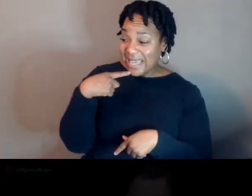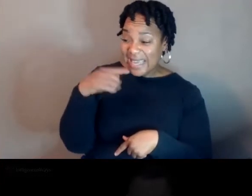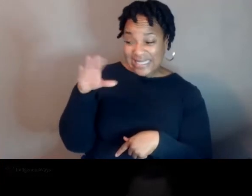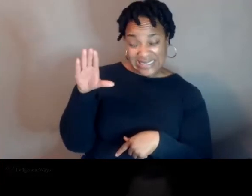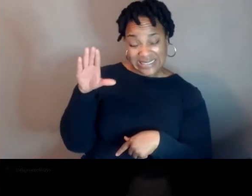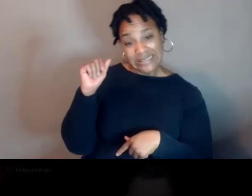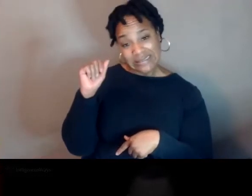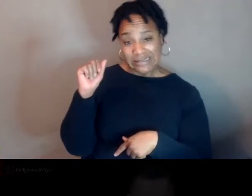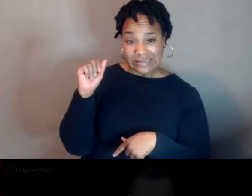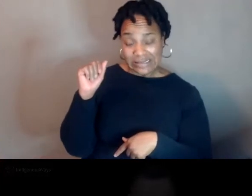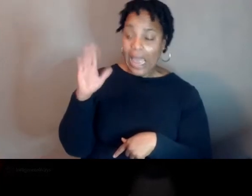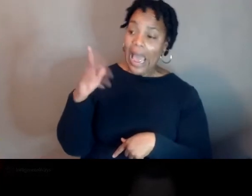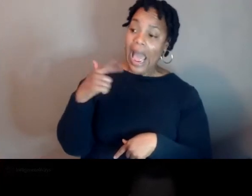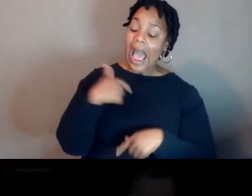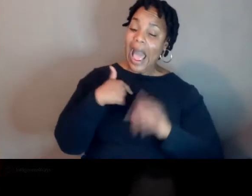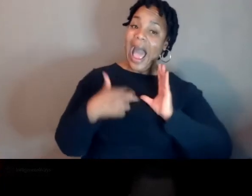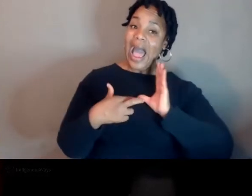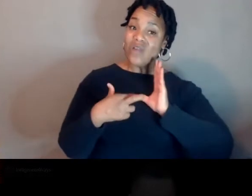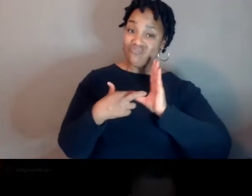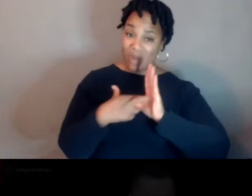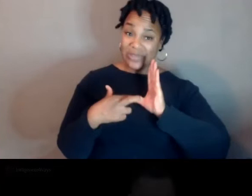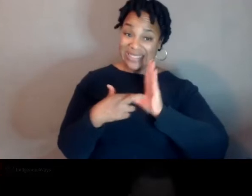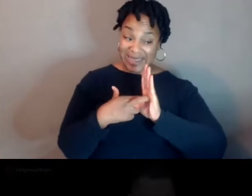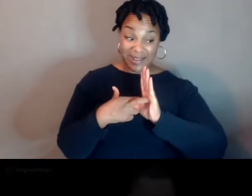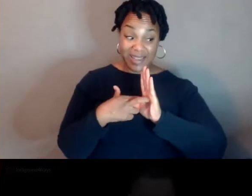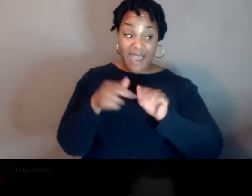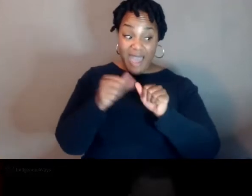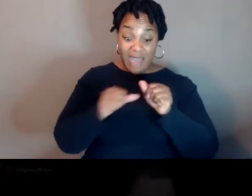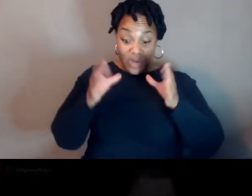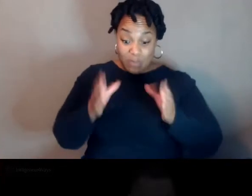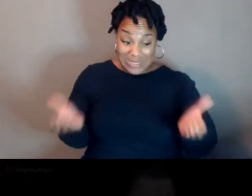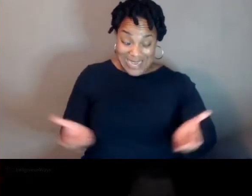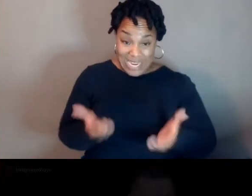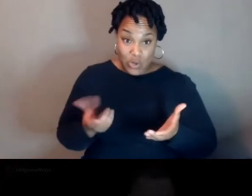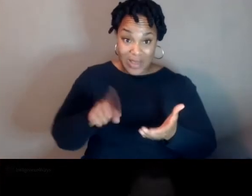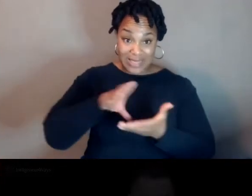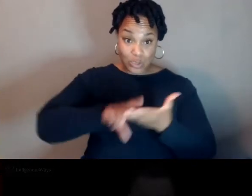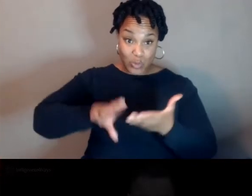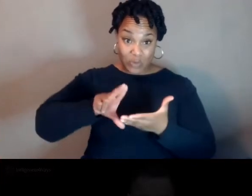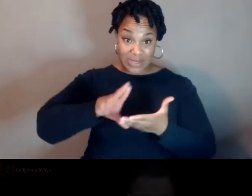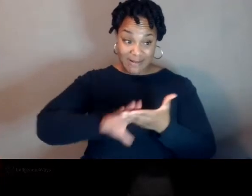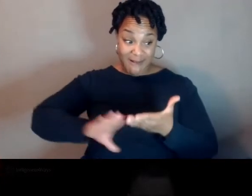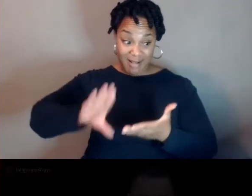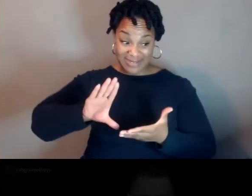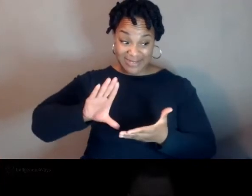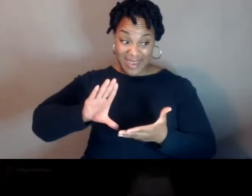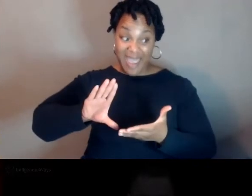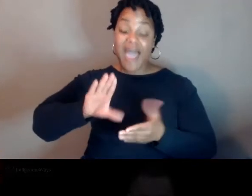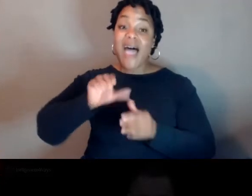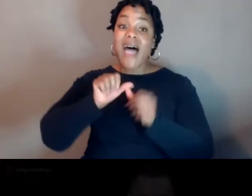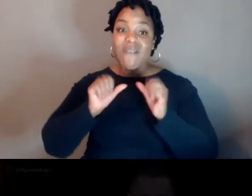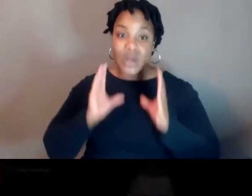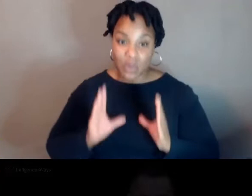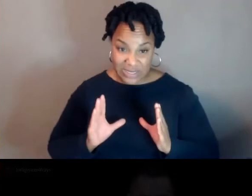every person at this institution. So I thank you, but I'm gonna decline. So I did call